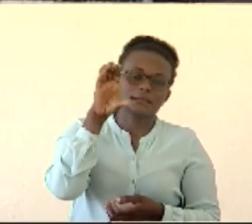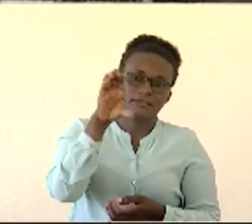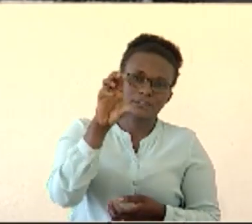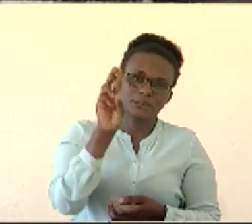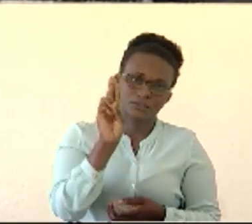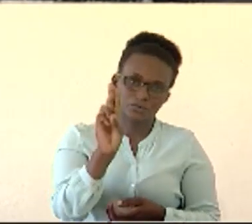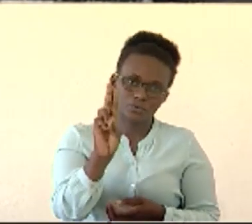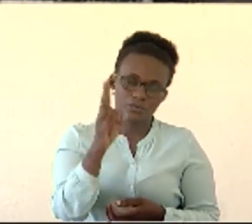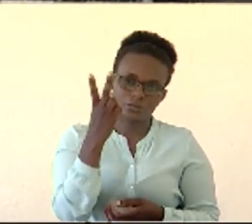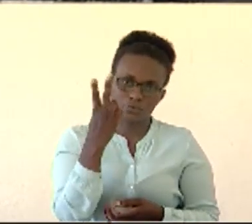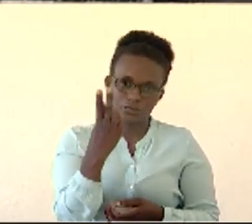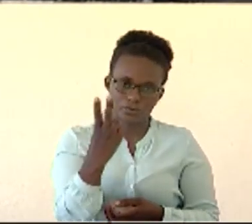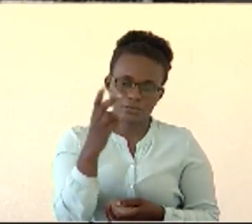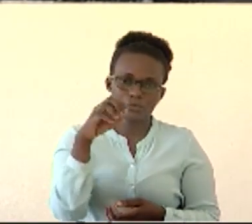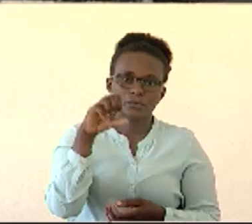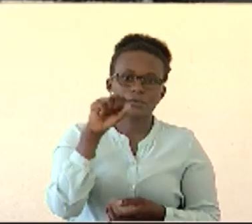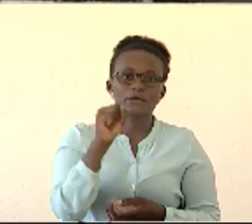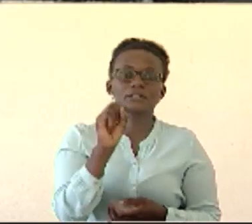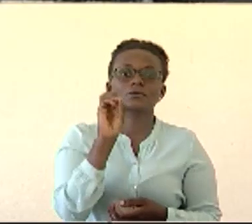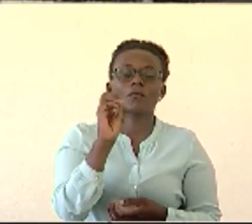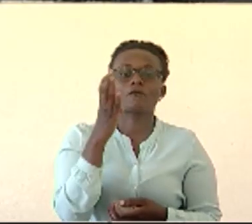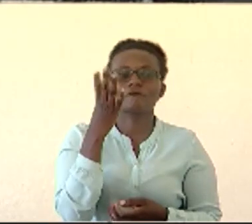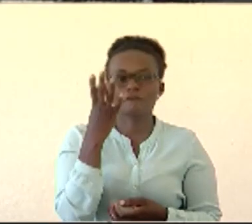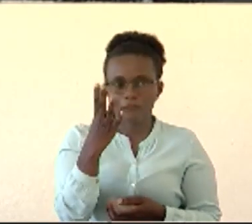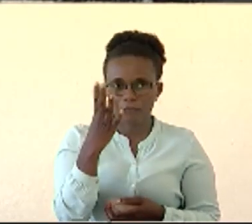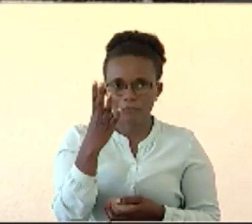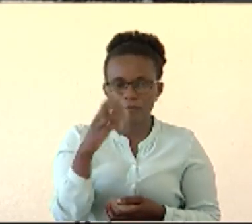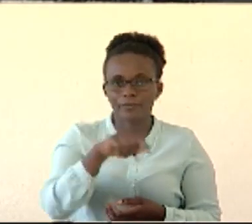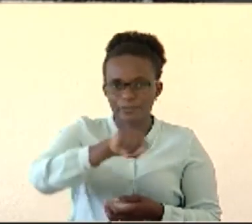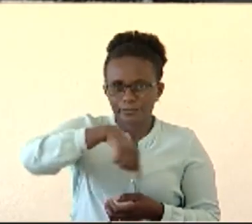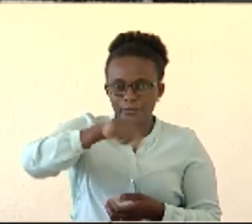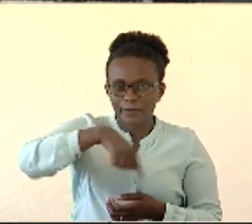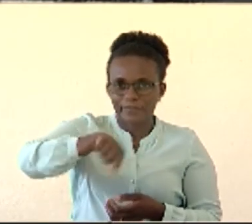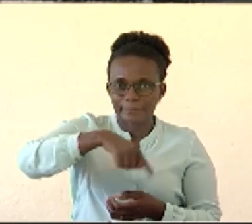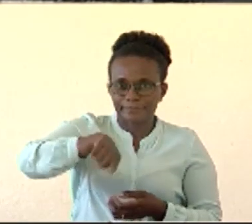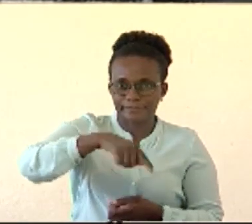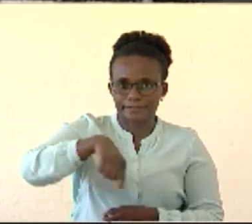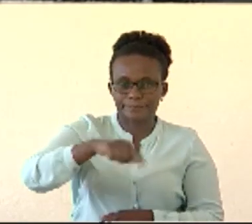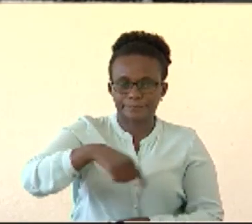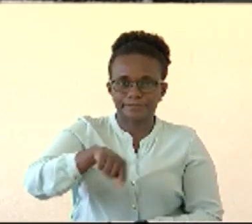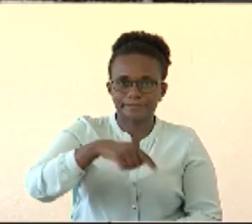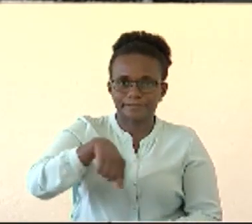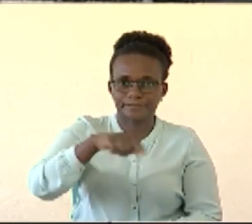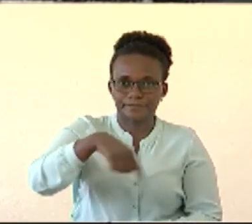sulfate. We can as well dissolve it more.